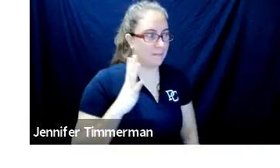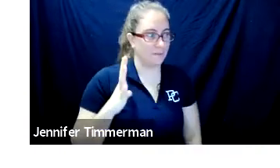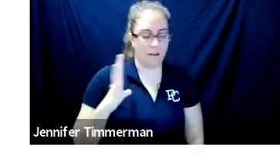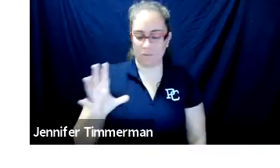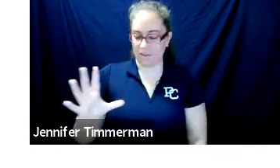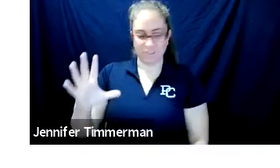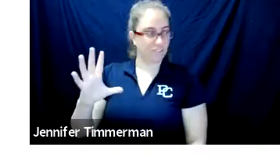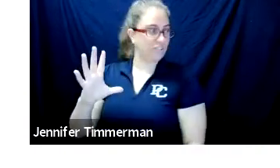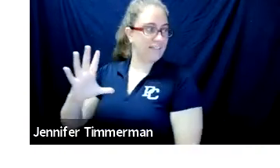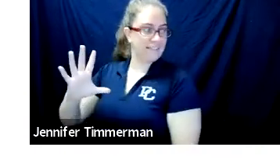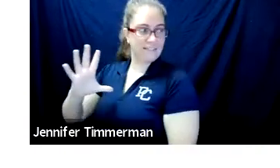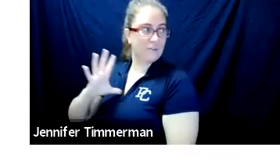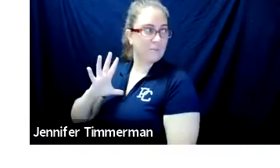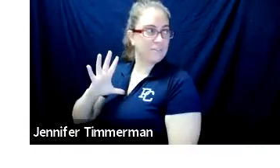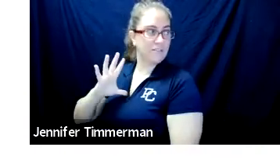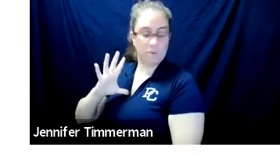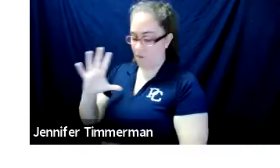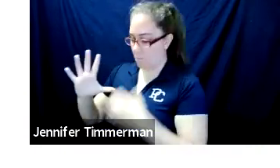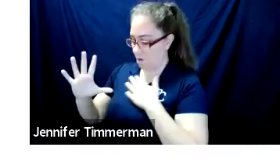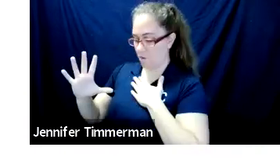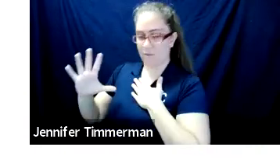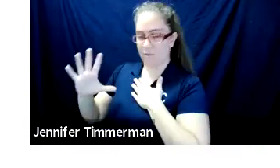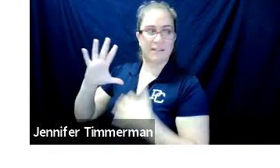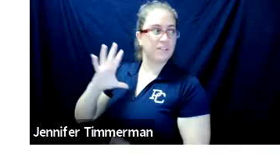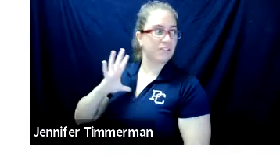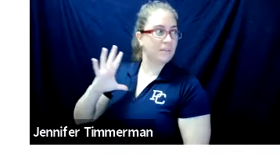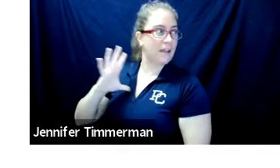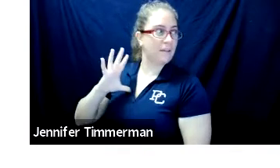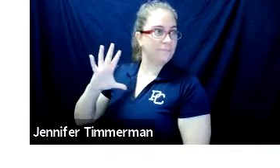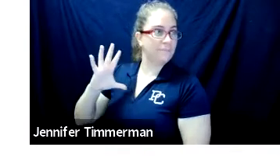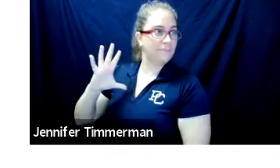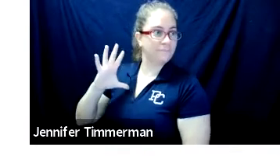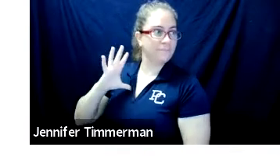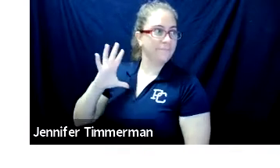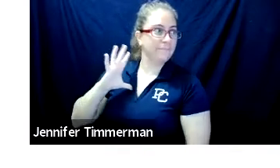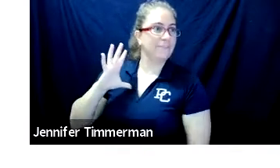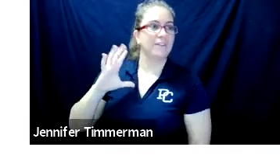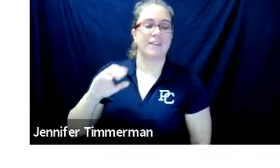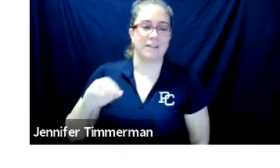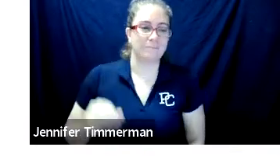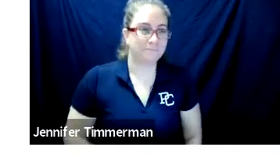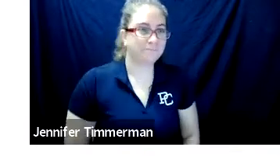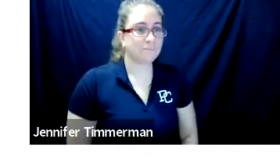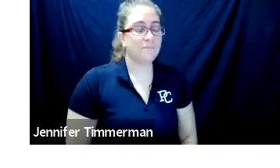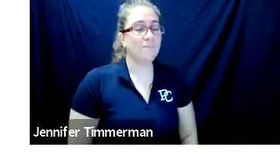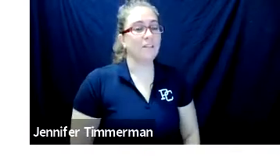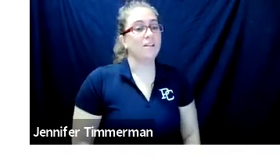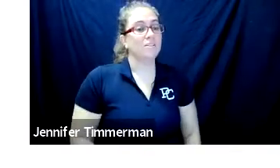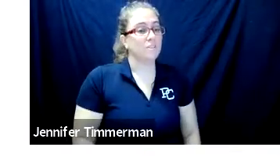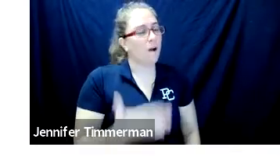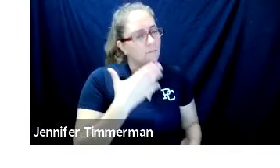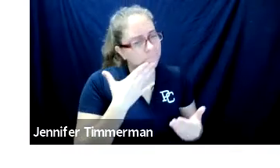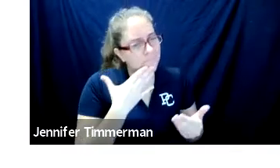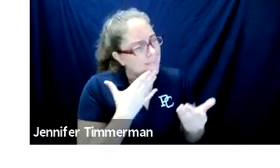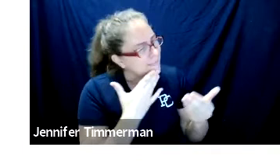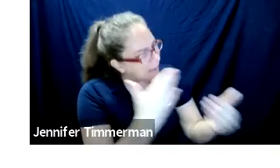Tap, tap, all the way against your chest. So your thumb will come all the way in and touch. Tap, tap. Good.